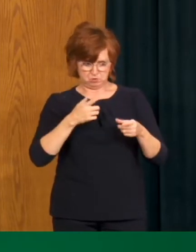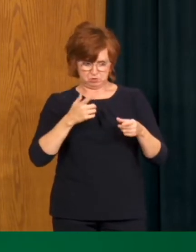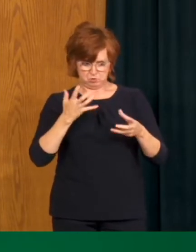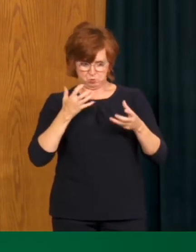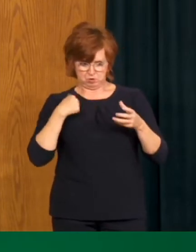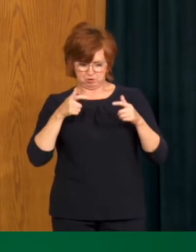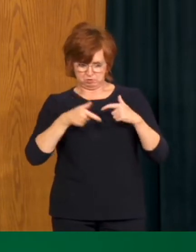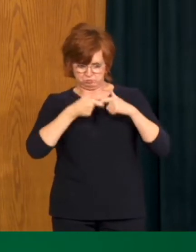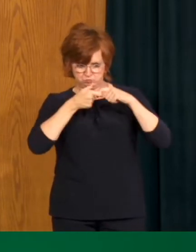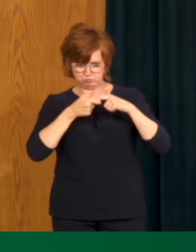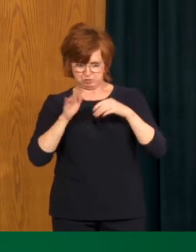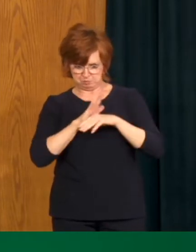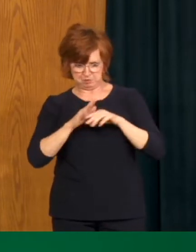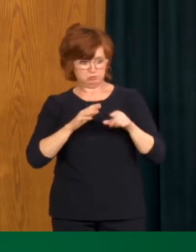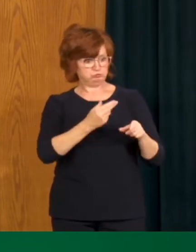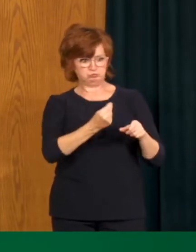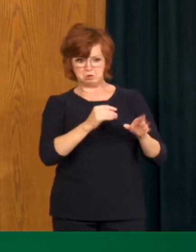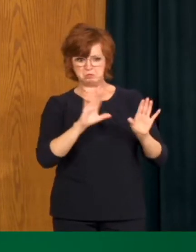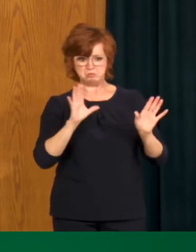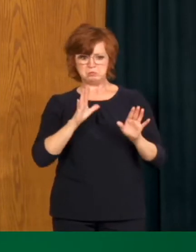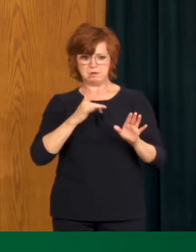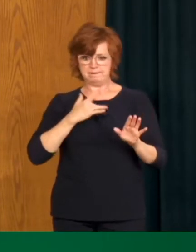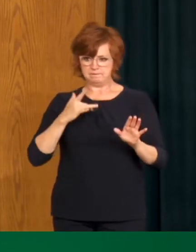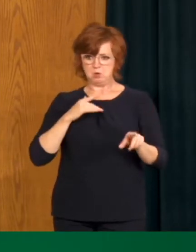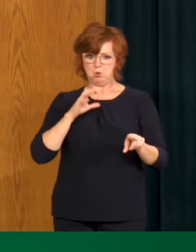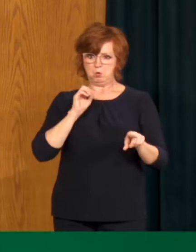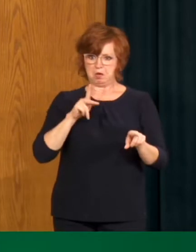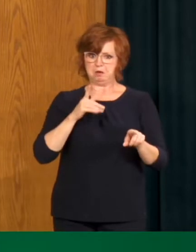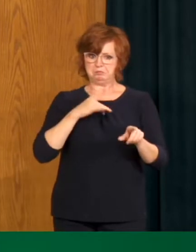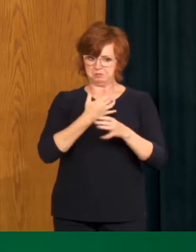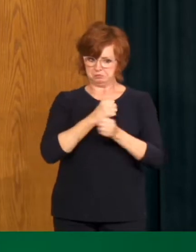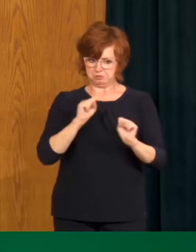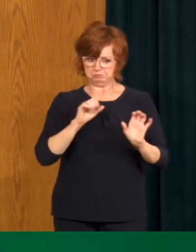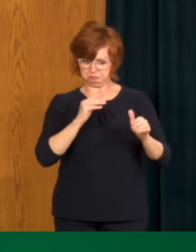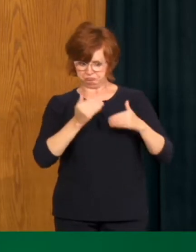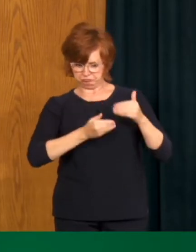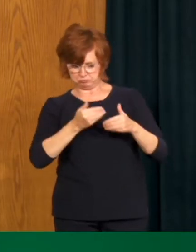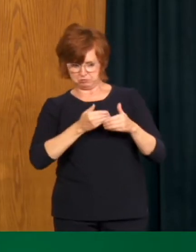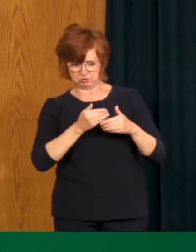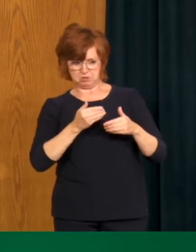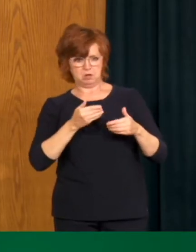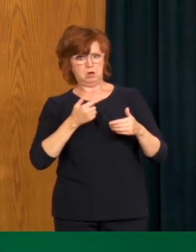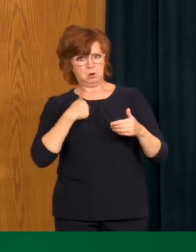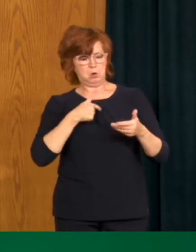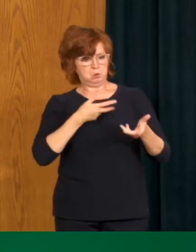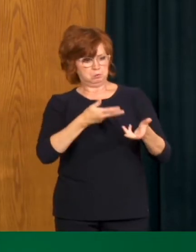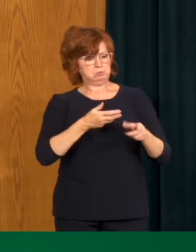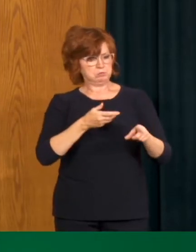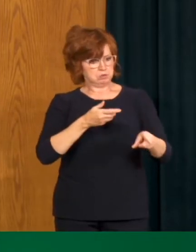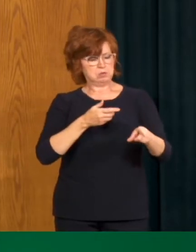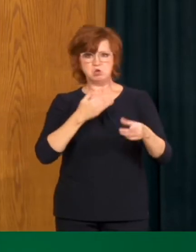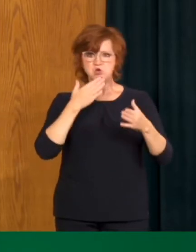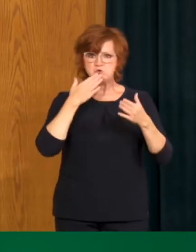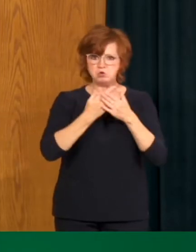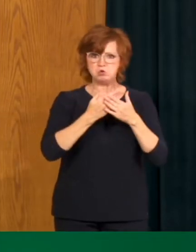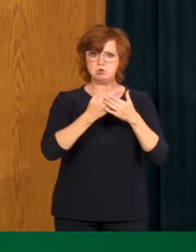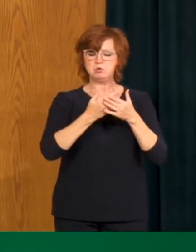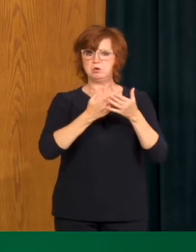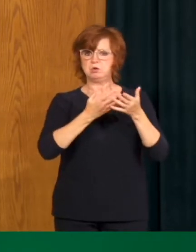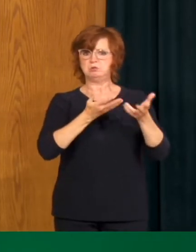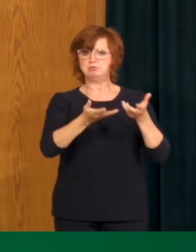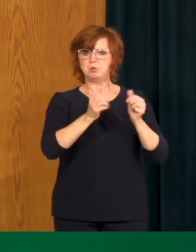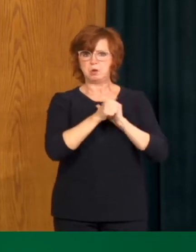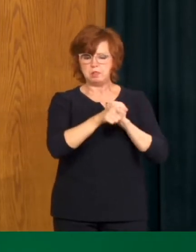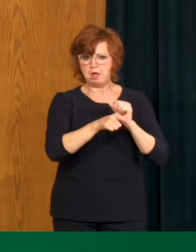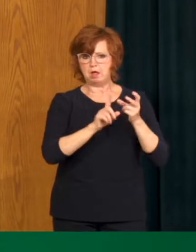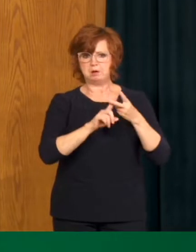with the cooperation and the willingness of these communities to to work with restrictions, to work with the testing